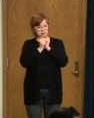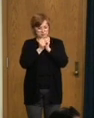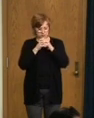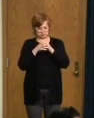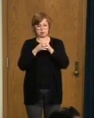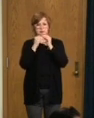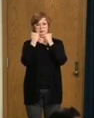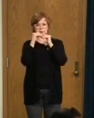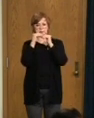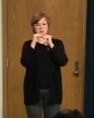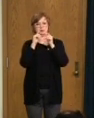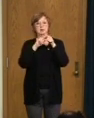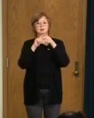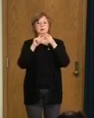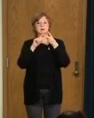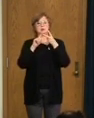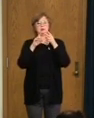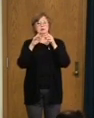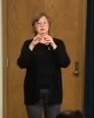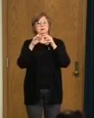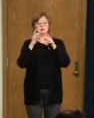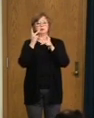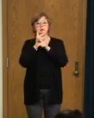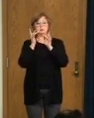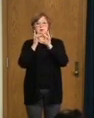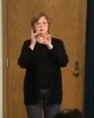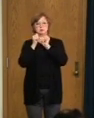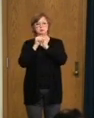to maybe see it trending downwards.